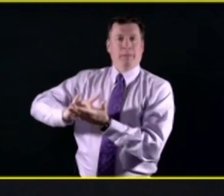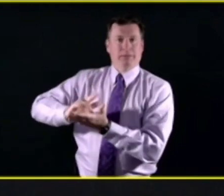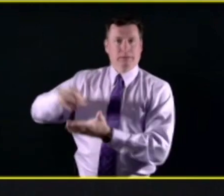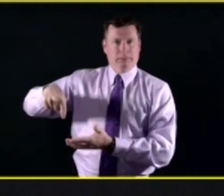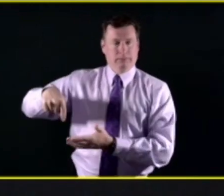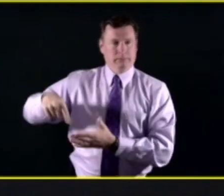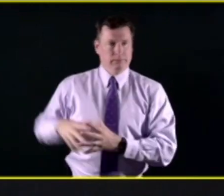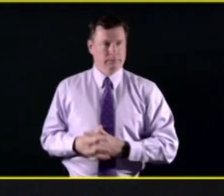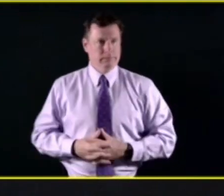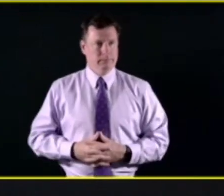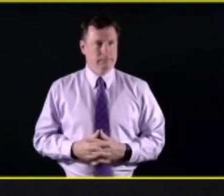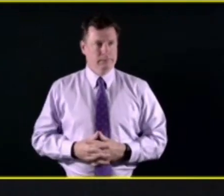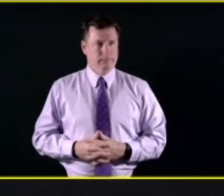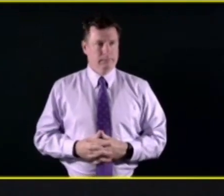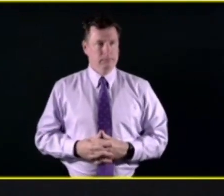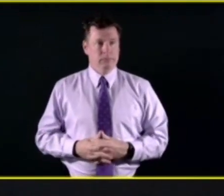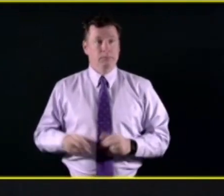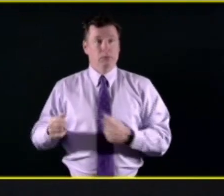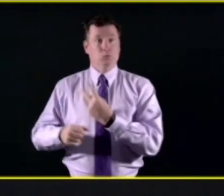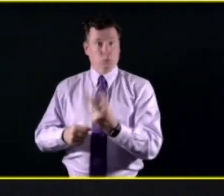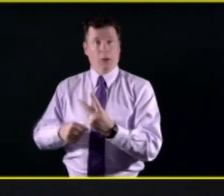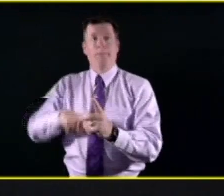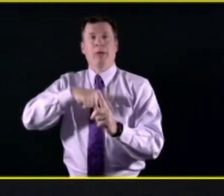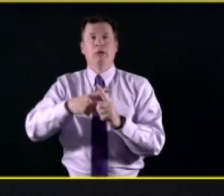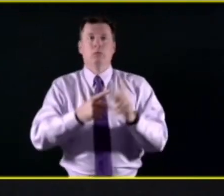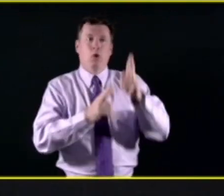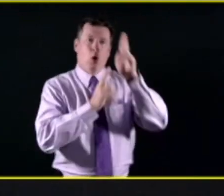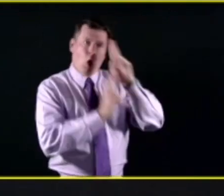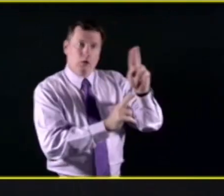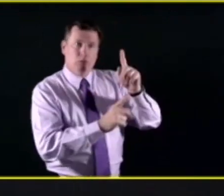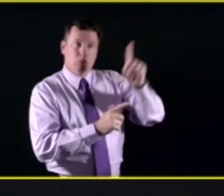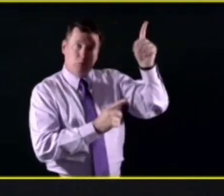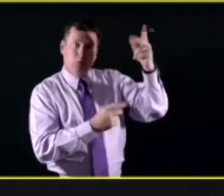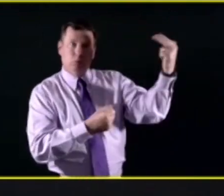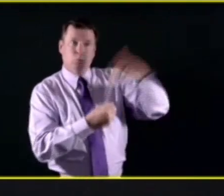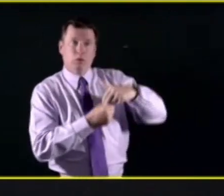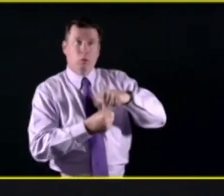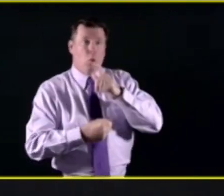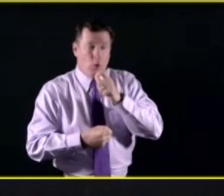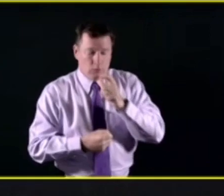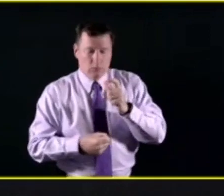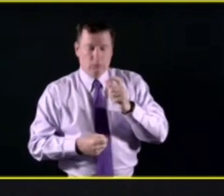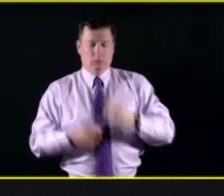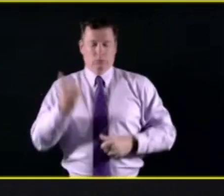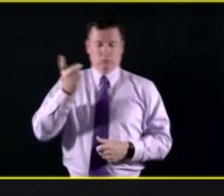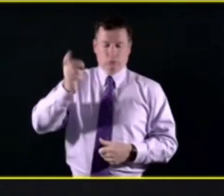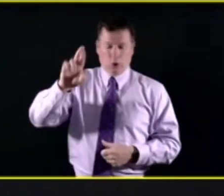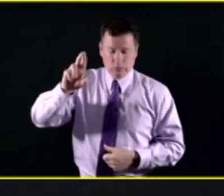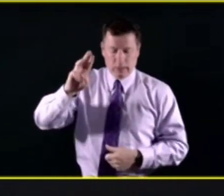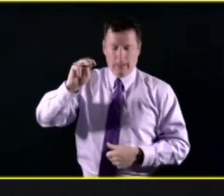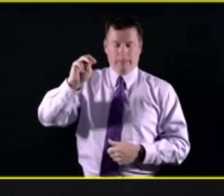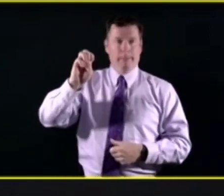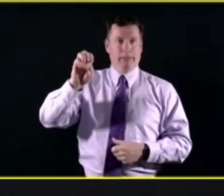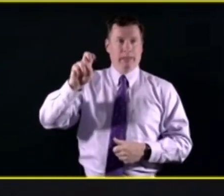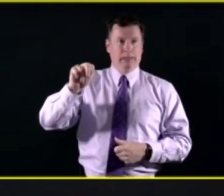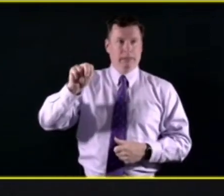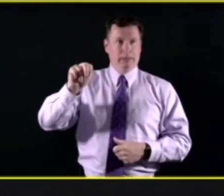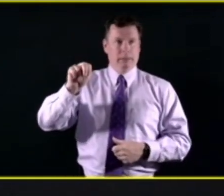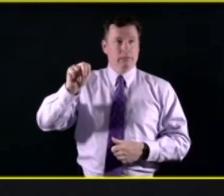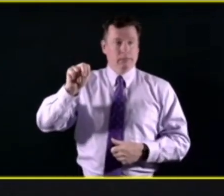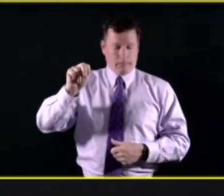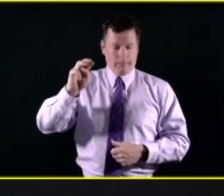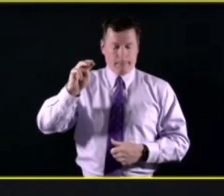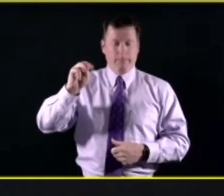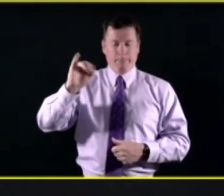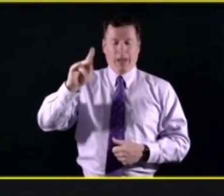extremely honored to be joined by Dr. Mike Mendoza, the Monroe County Commissioner of Public Health, while